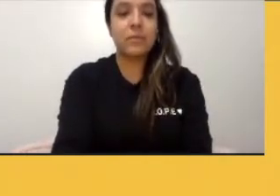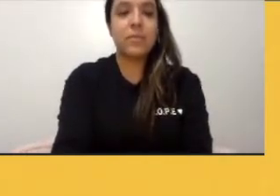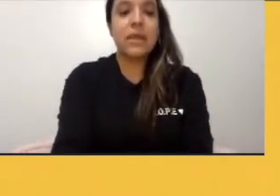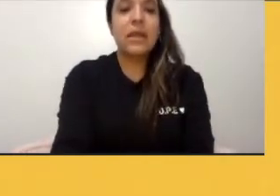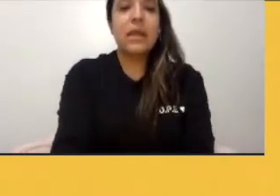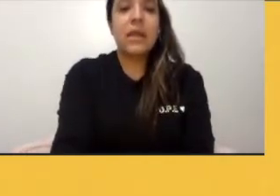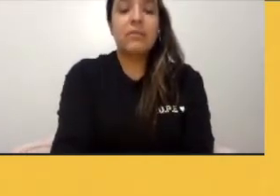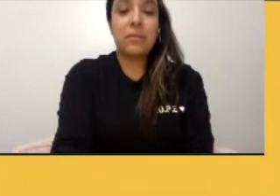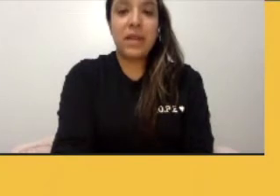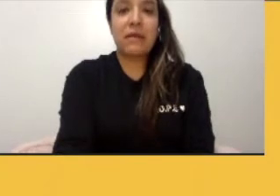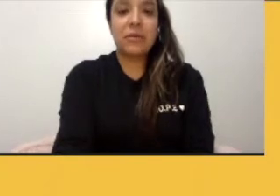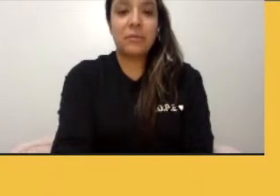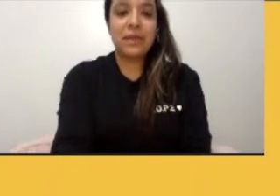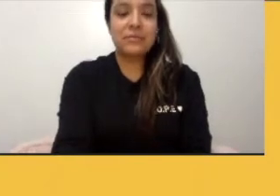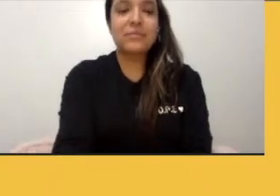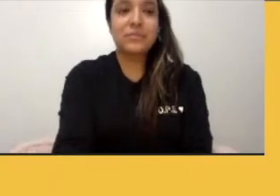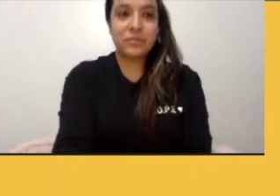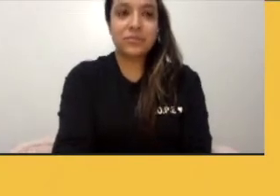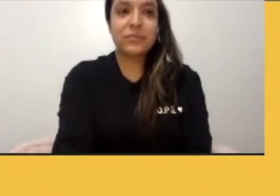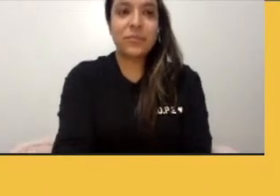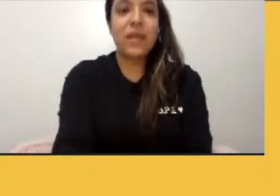sounds. Repeat after me.